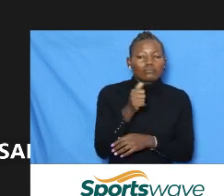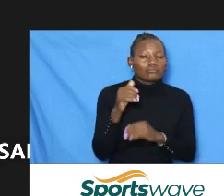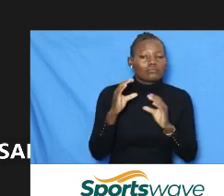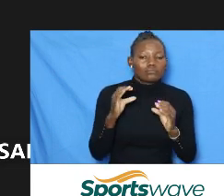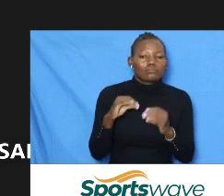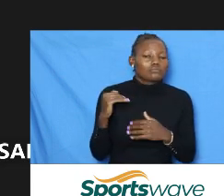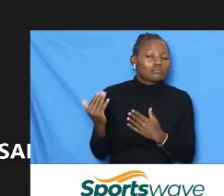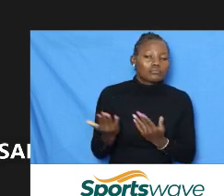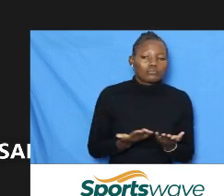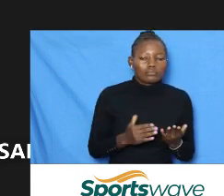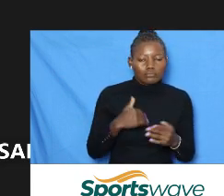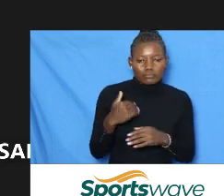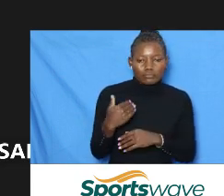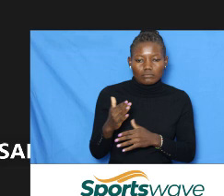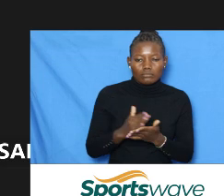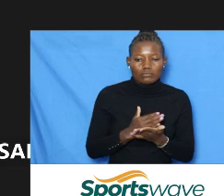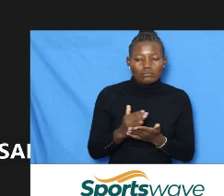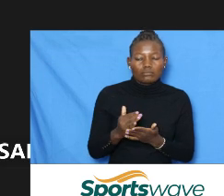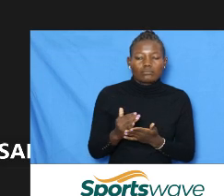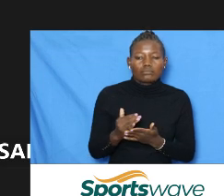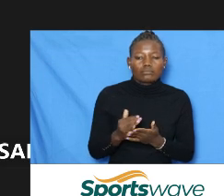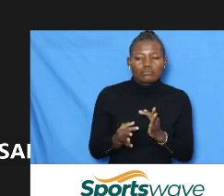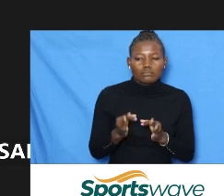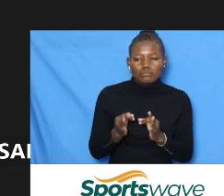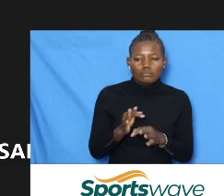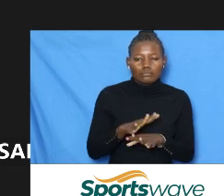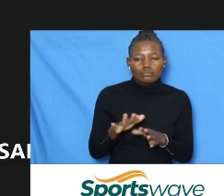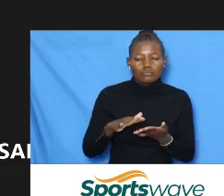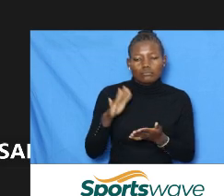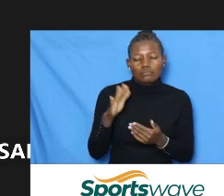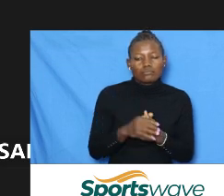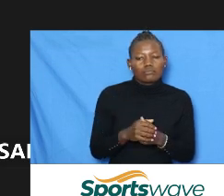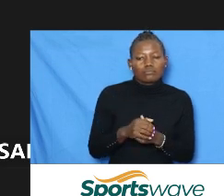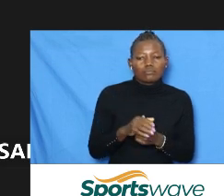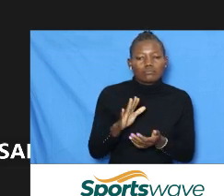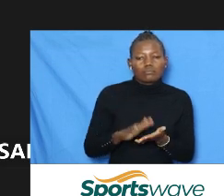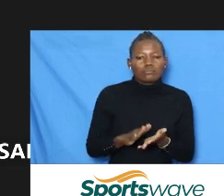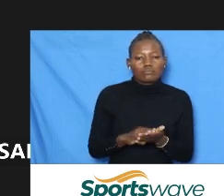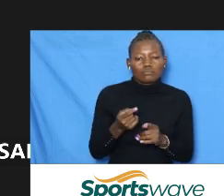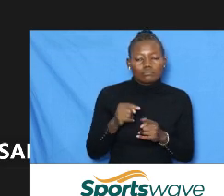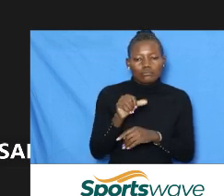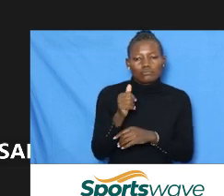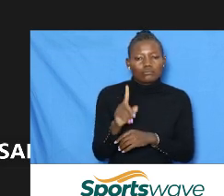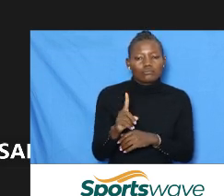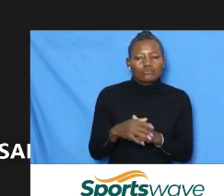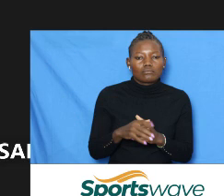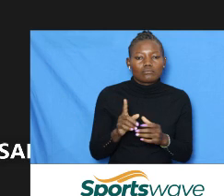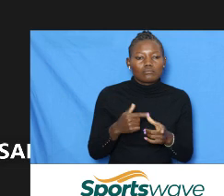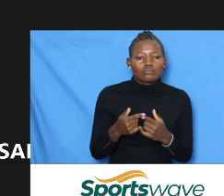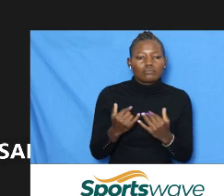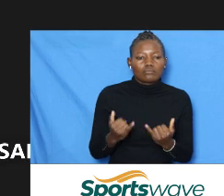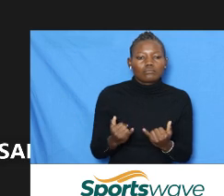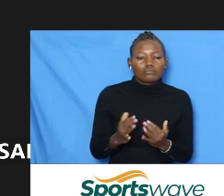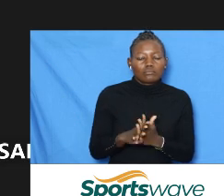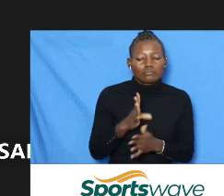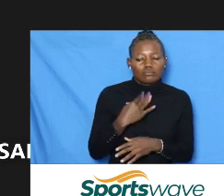you're welcome to share it. Otherwise, if there's any comment from any of the participants, and I would